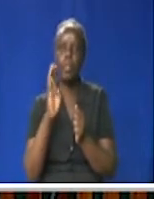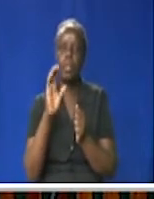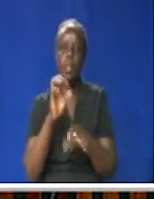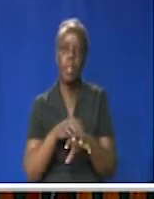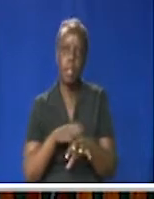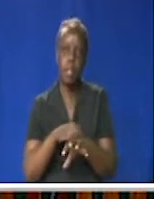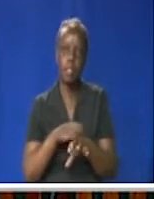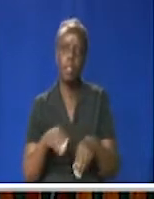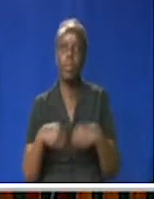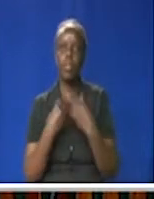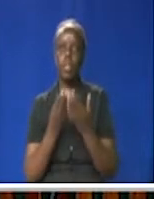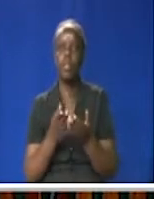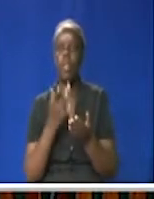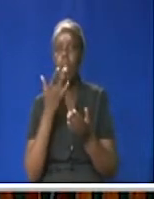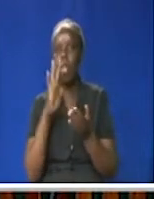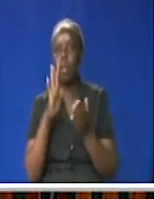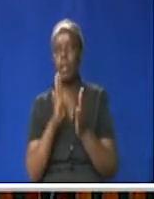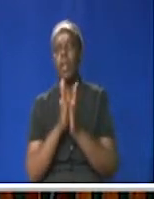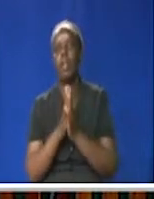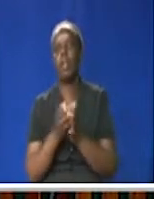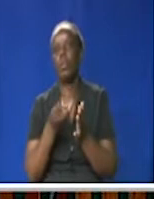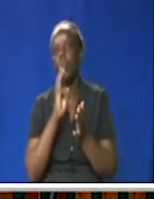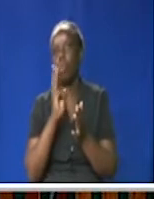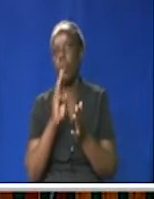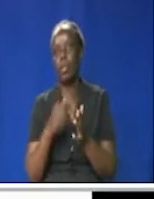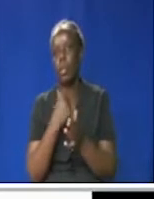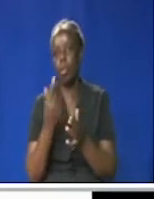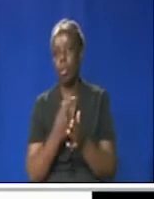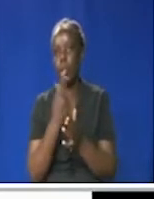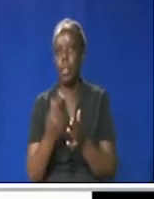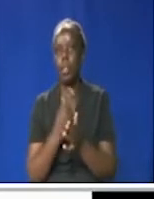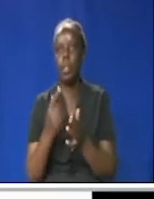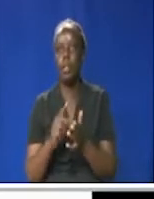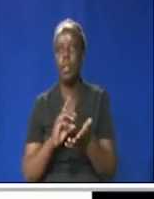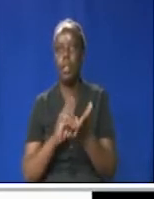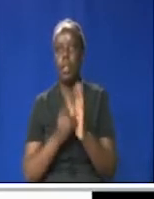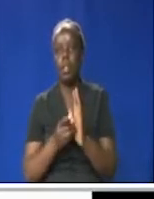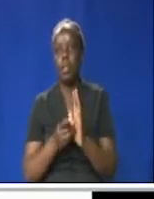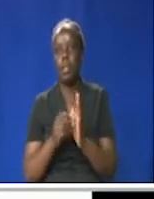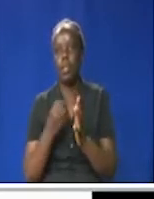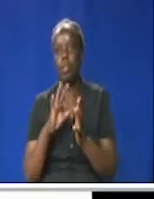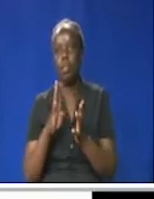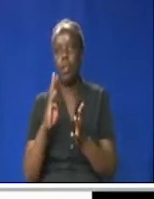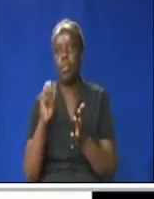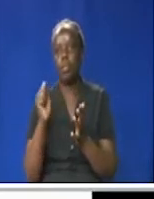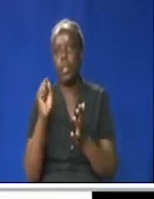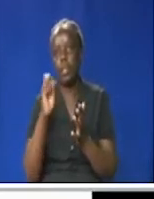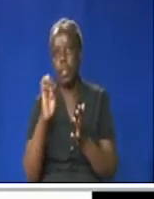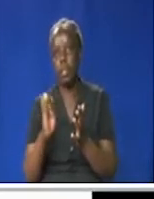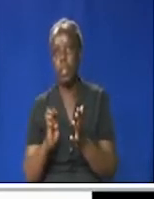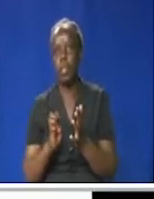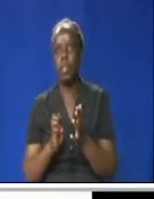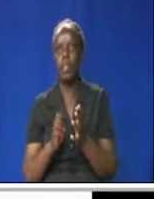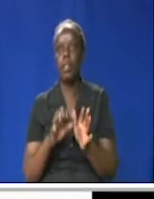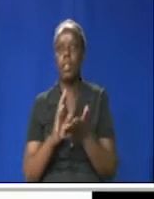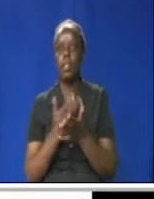salt and water only. Then, still we have another definition of a base. A base is also a